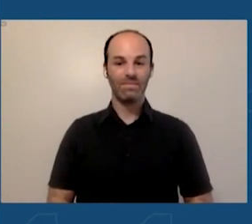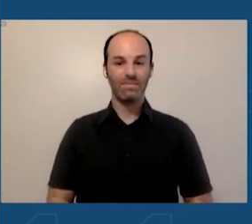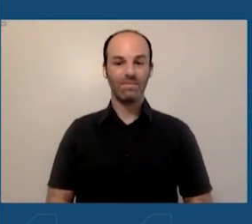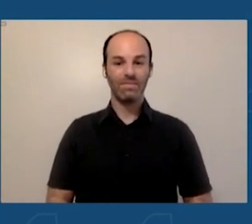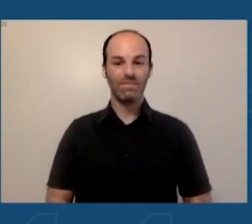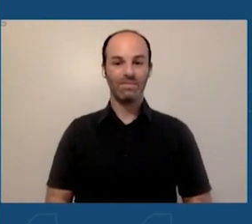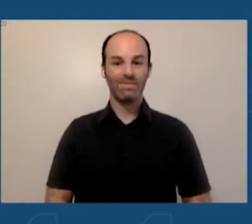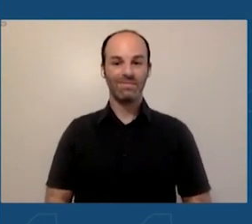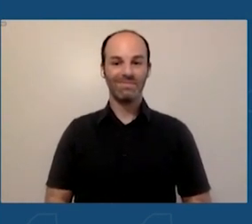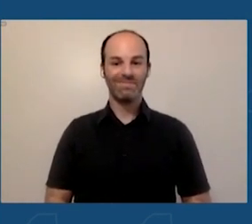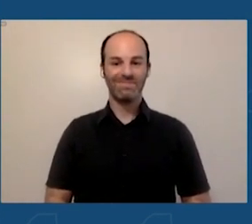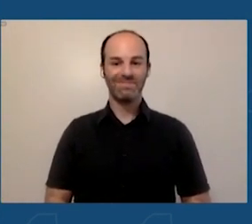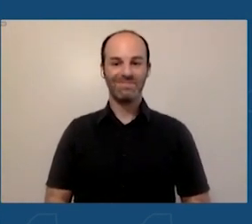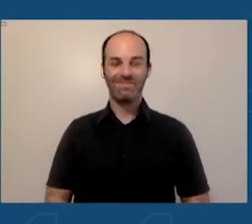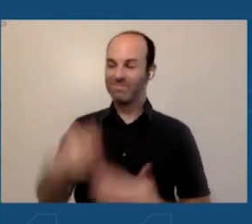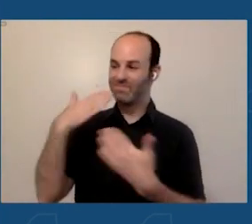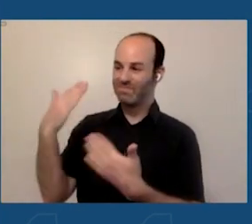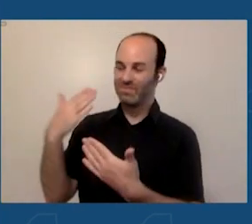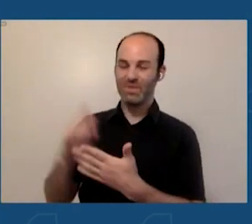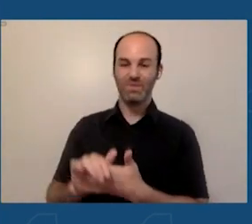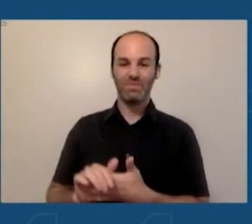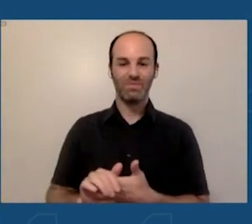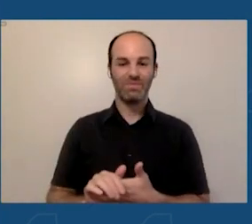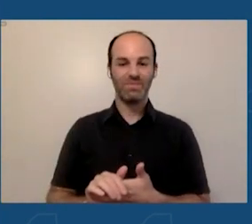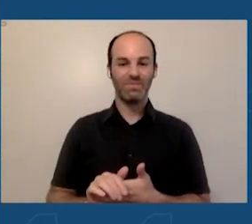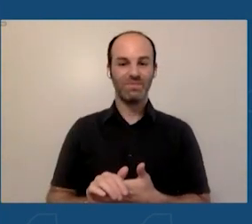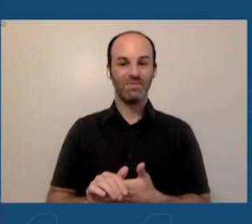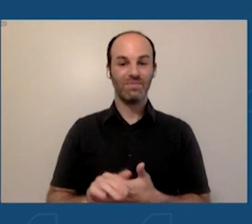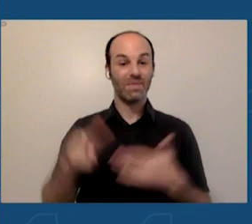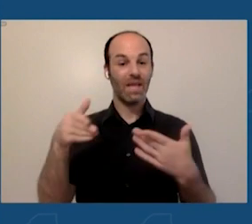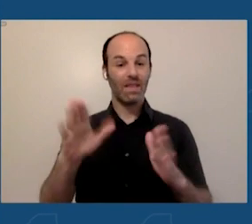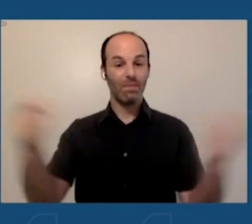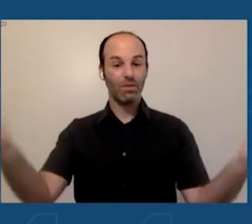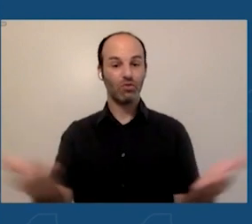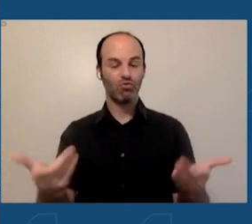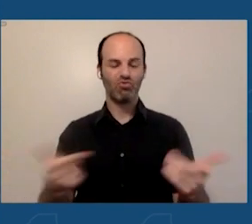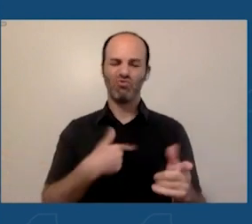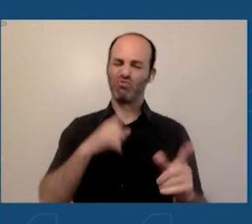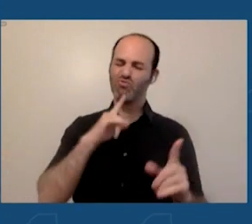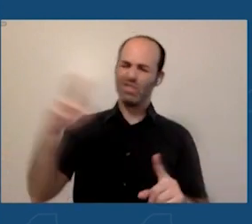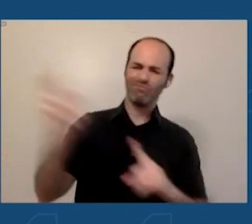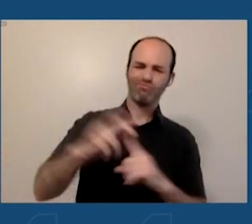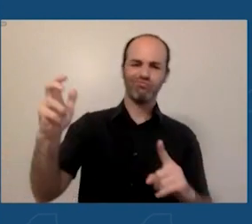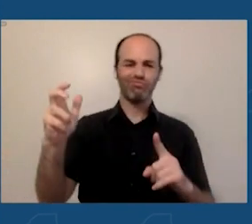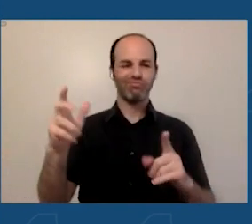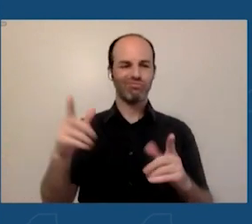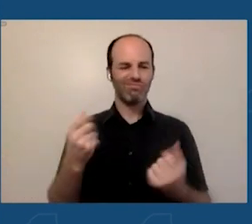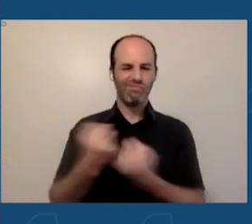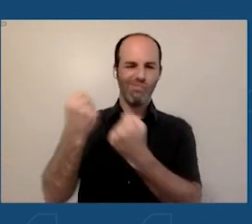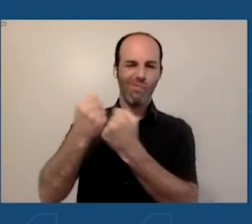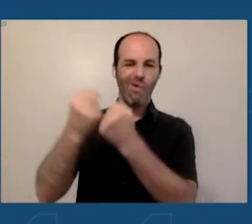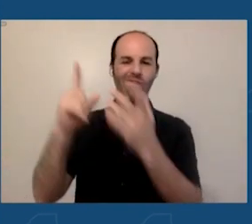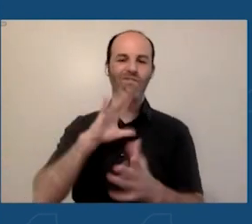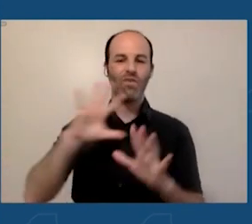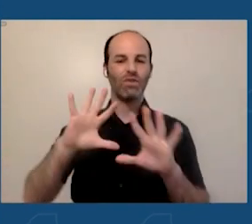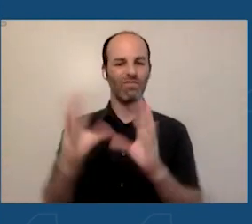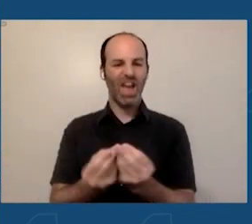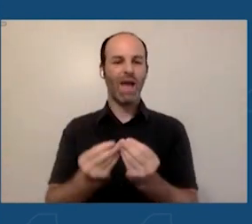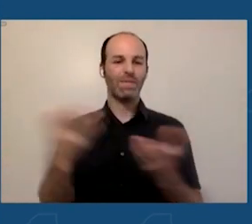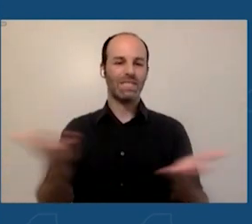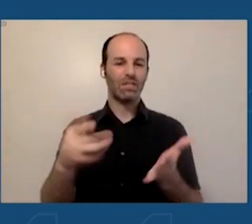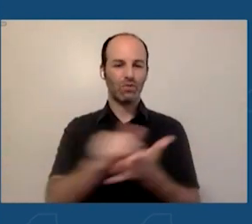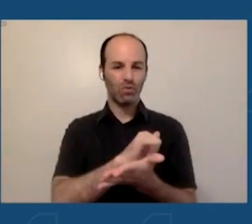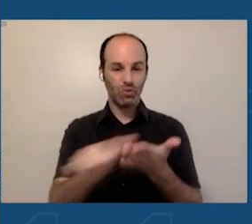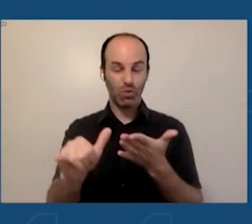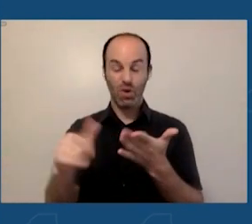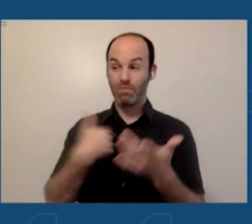There you go. Thank you. And let me introduce a real champion for New York families, someone I've worked with since I was a member of Congress